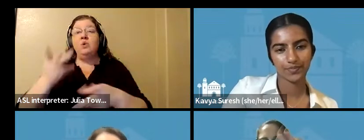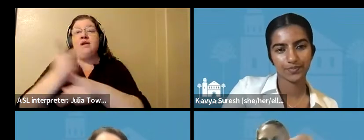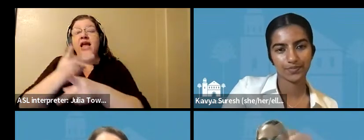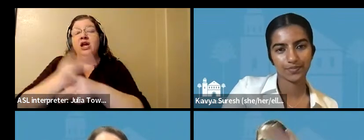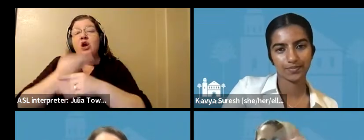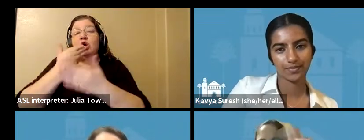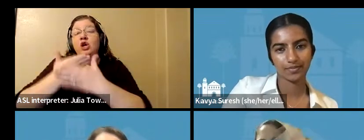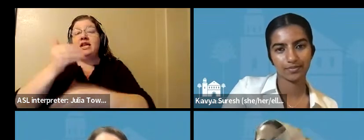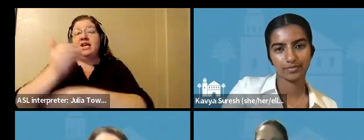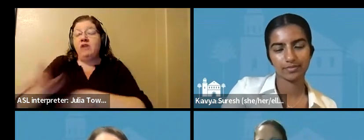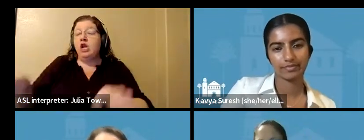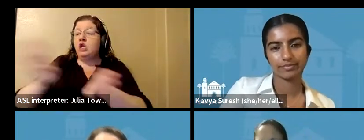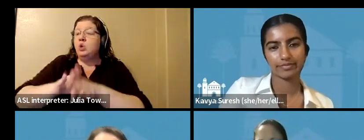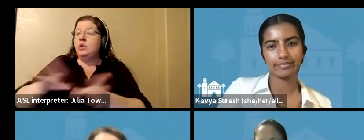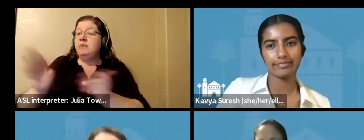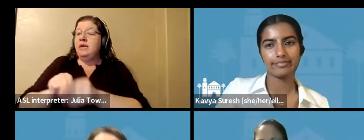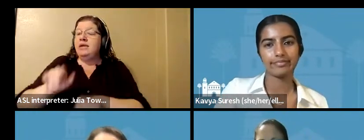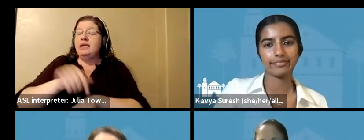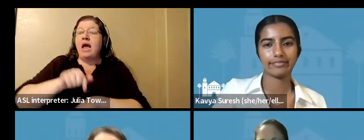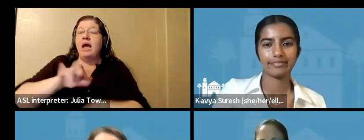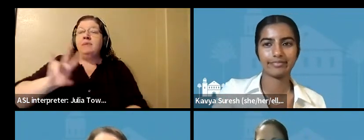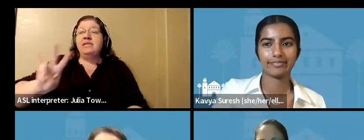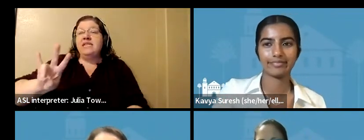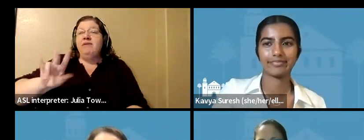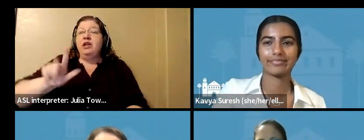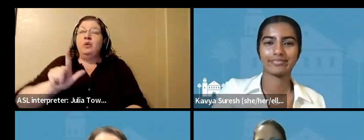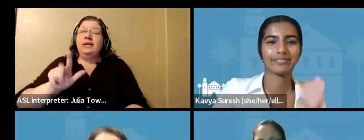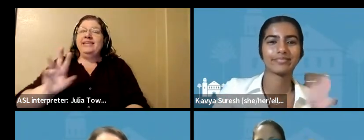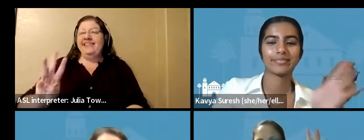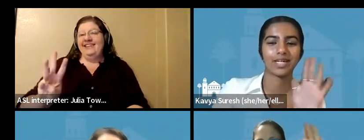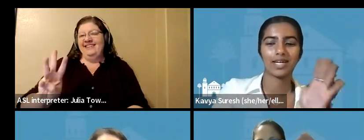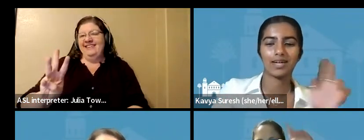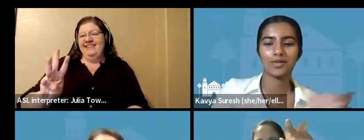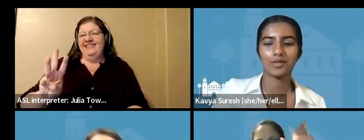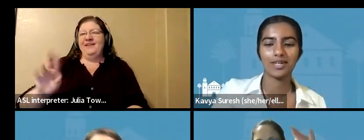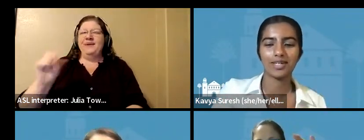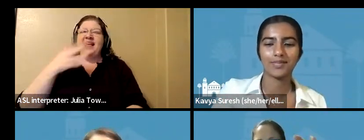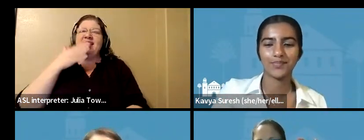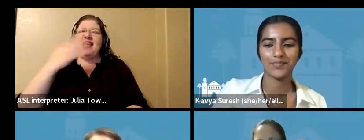And we conclude this meeting at 7:26. Okay. All right. Thank you.